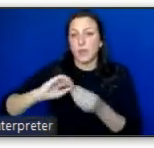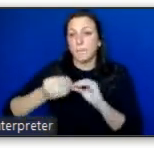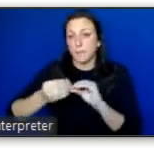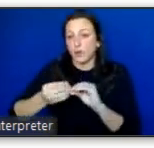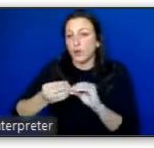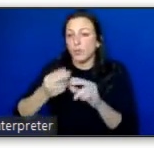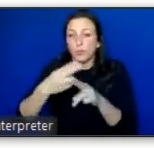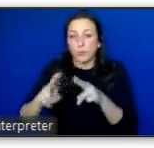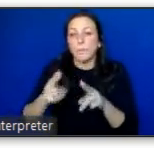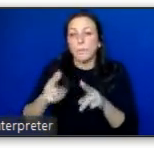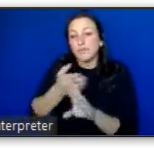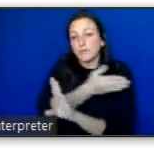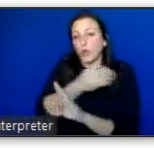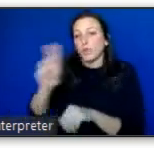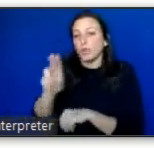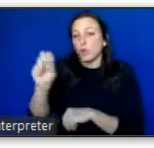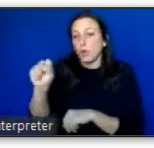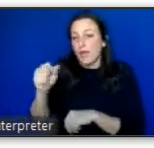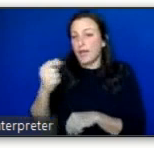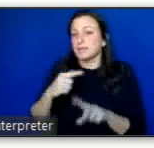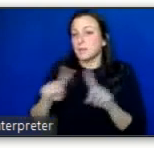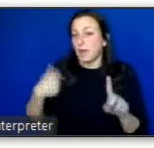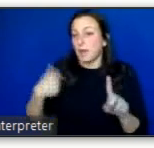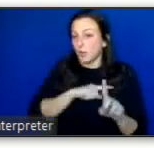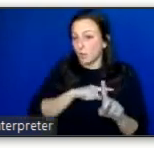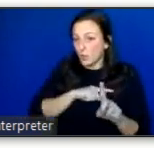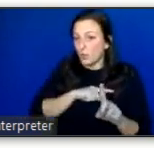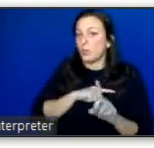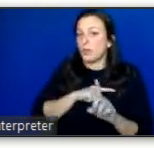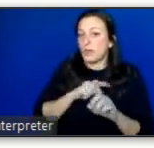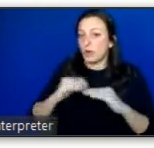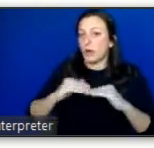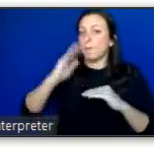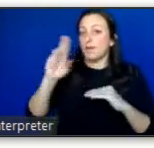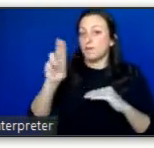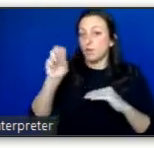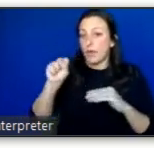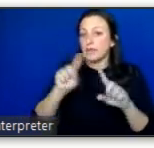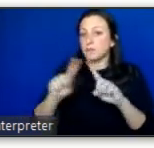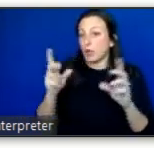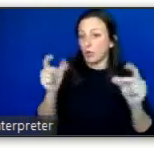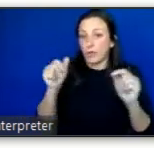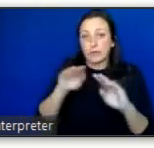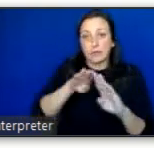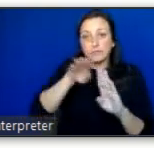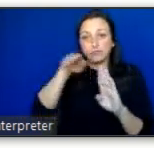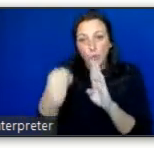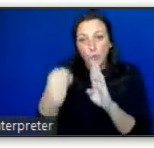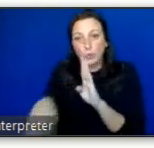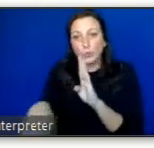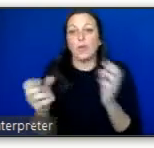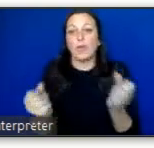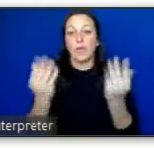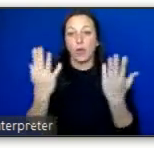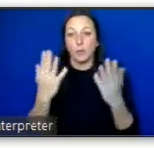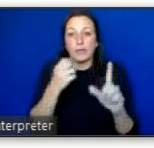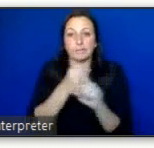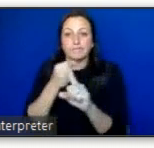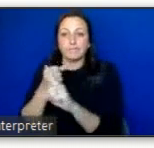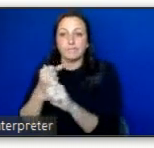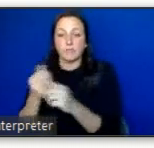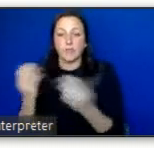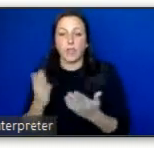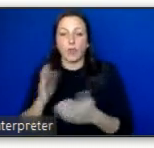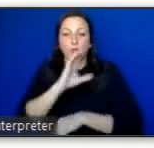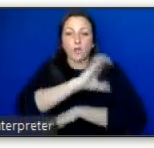but we quickly bent the curve, and since that time we've really been able to decrease the number of cases occurring in the state compared